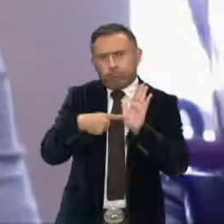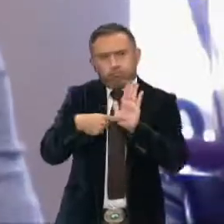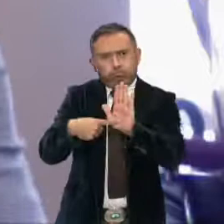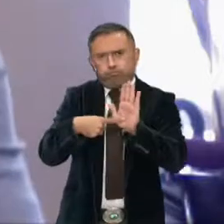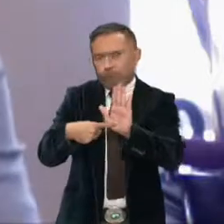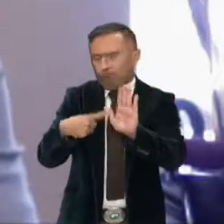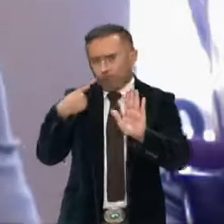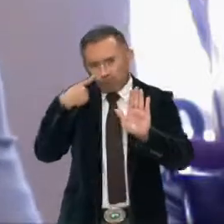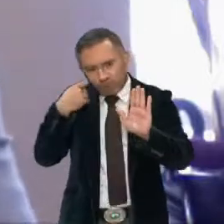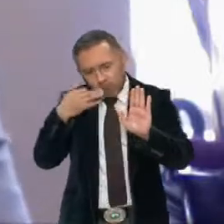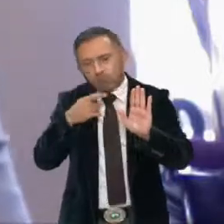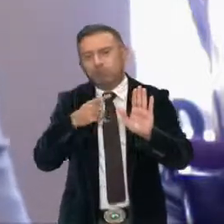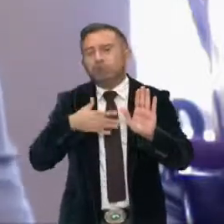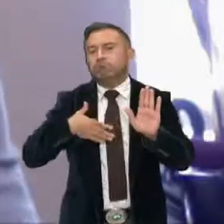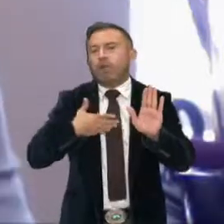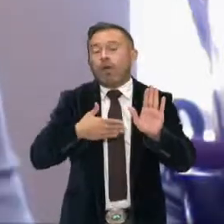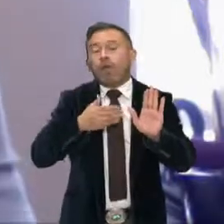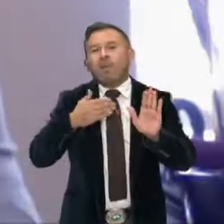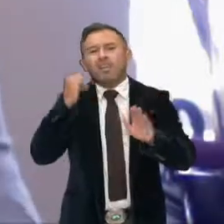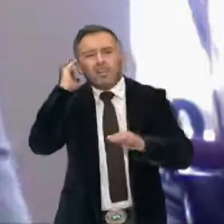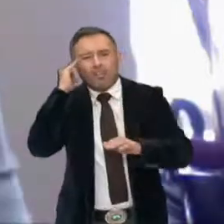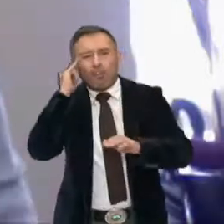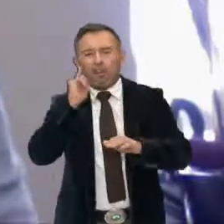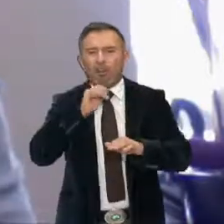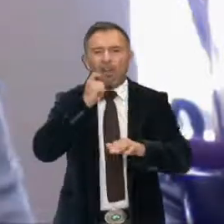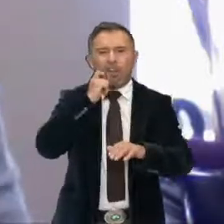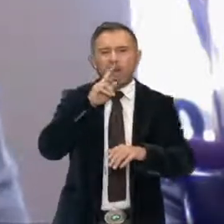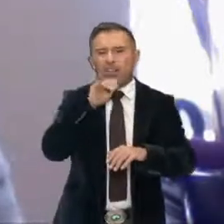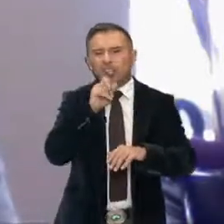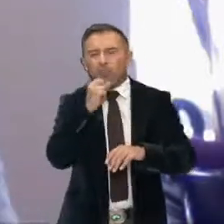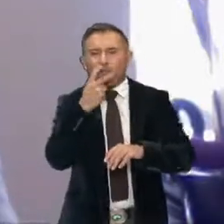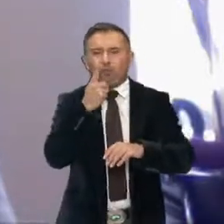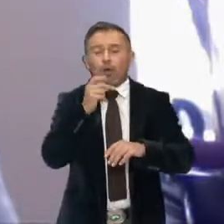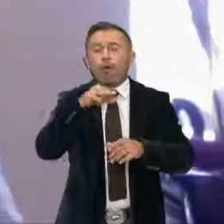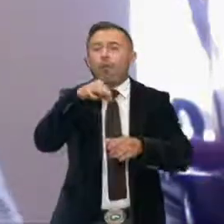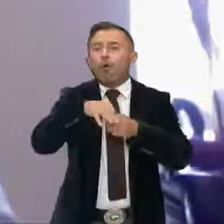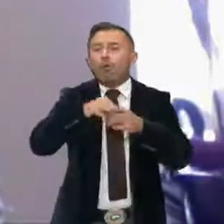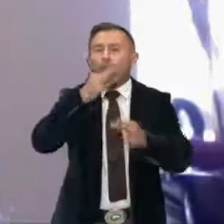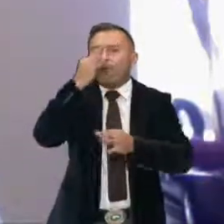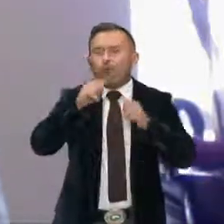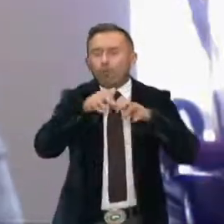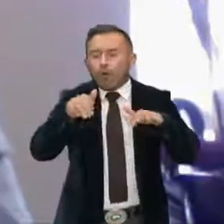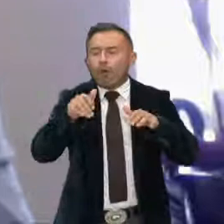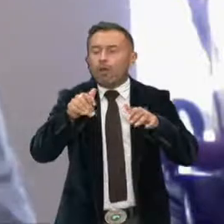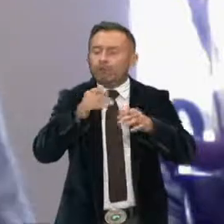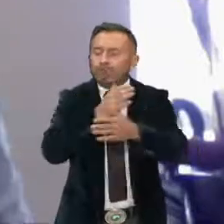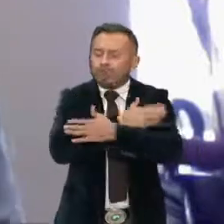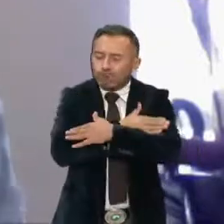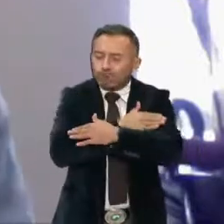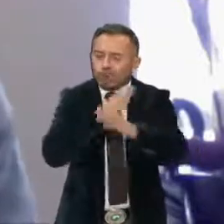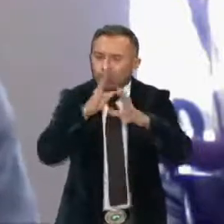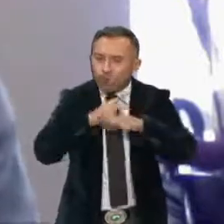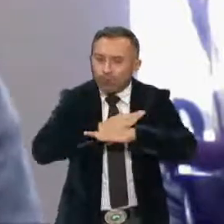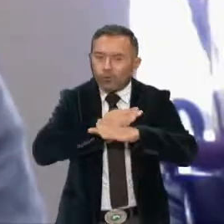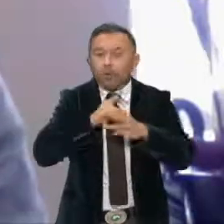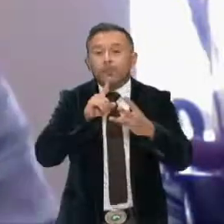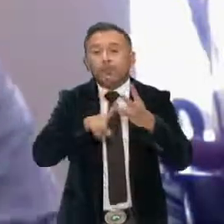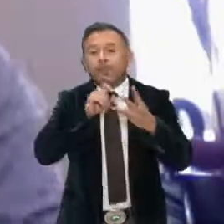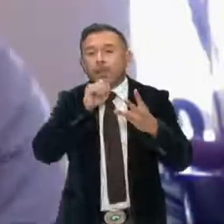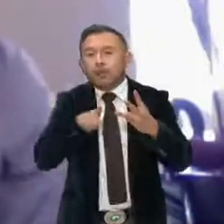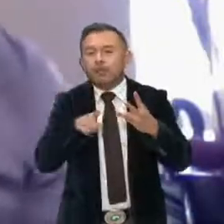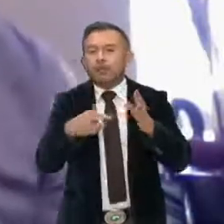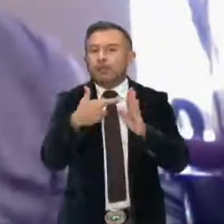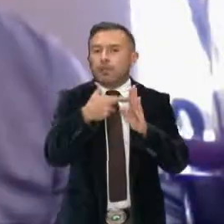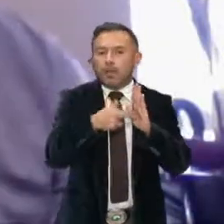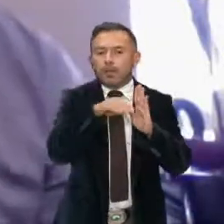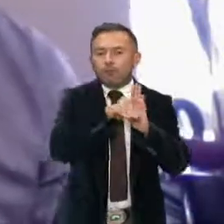They have opened the information. They have mitigated anxiety, racial anxiety, through a campaign towards the vote,